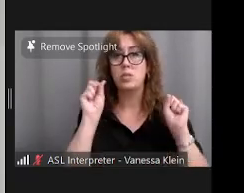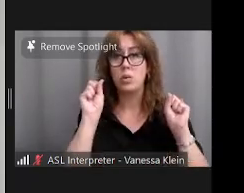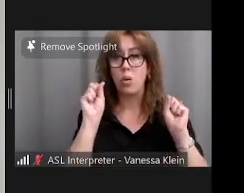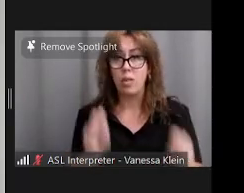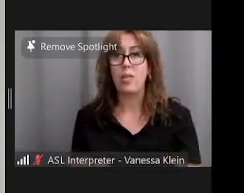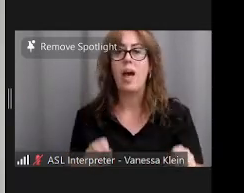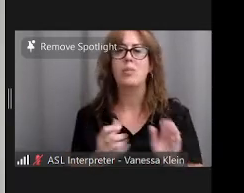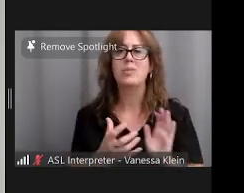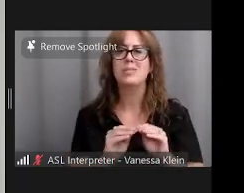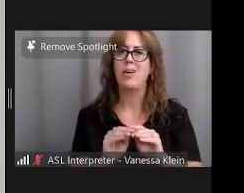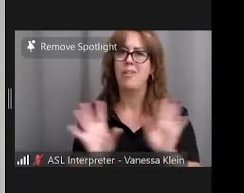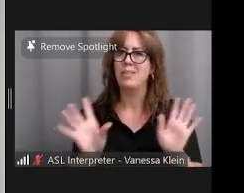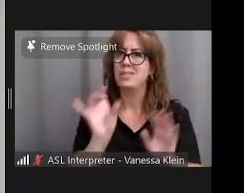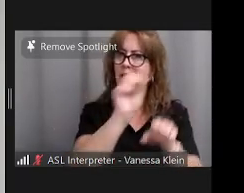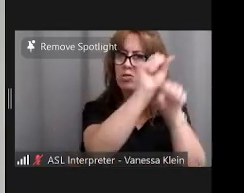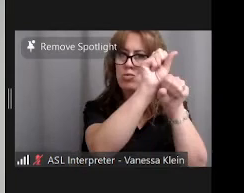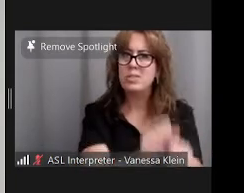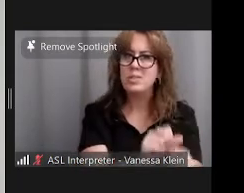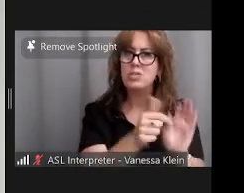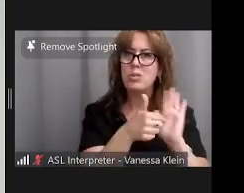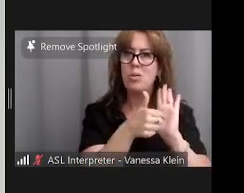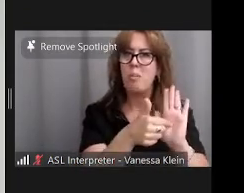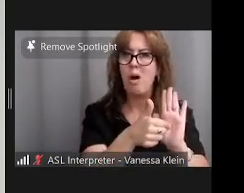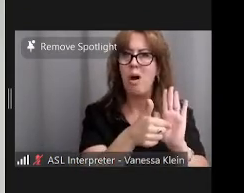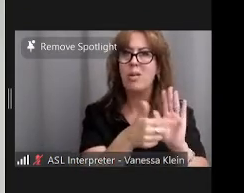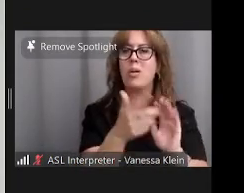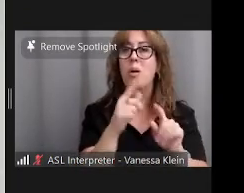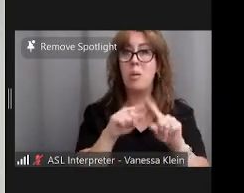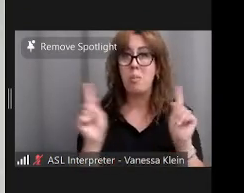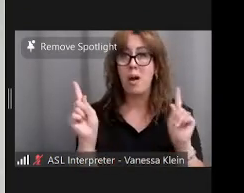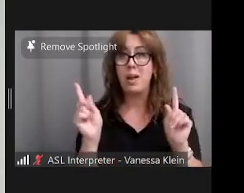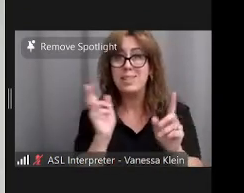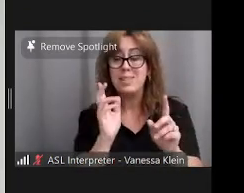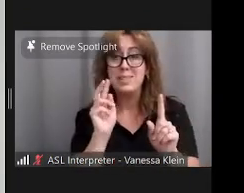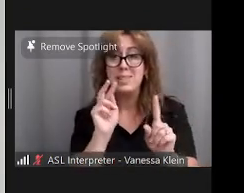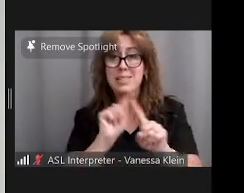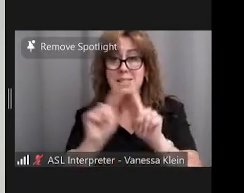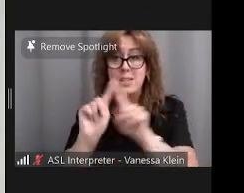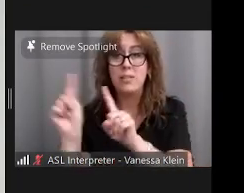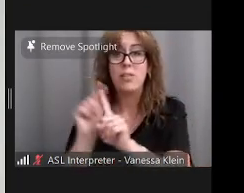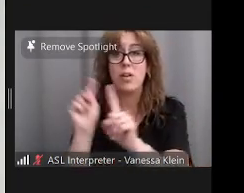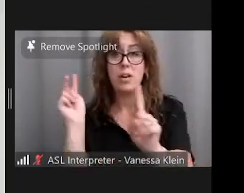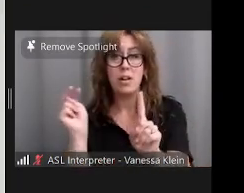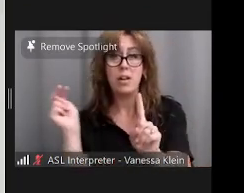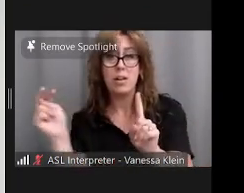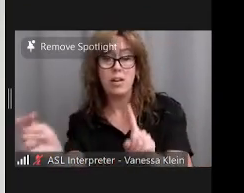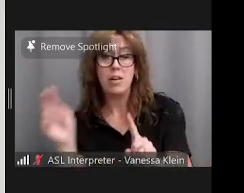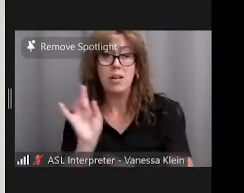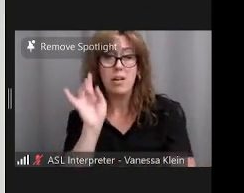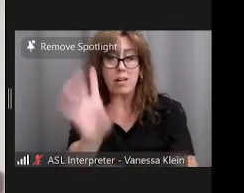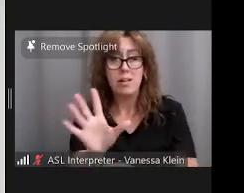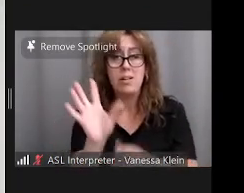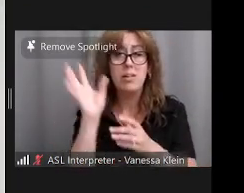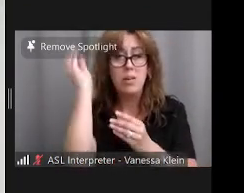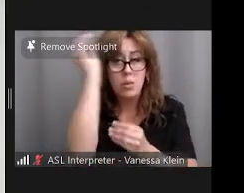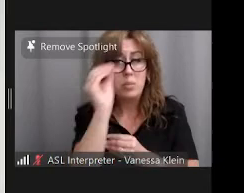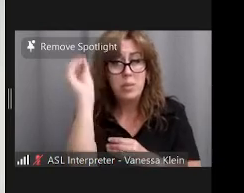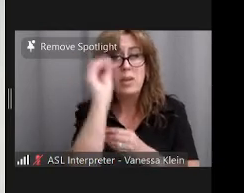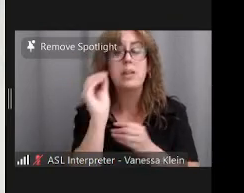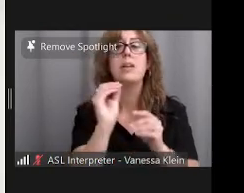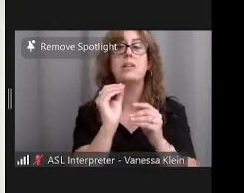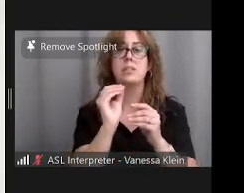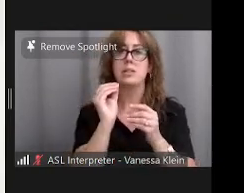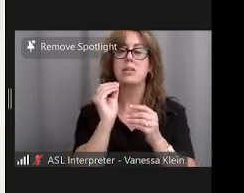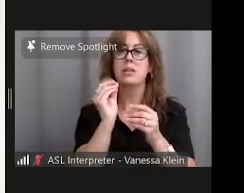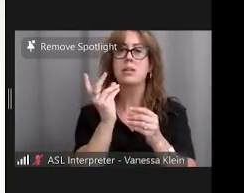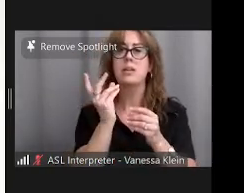traditional model, but really multiplying the voices speaking and therefore being able to connect with a greater